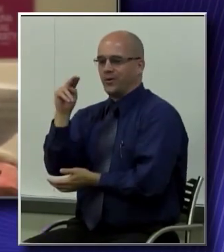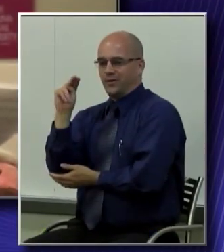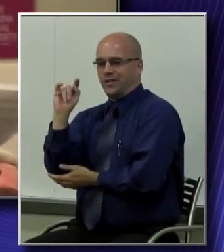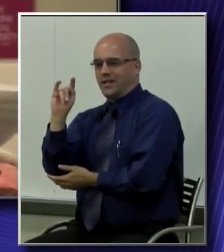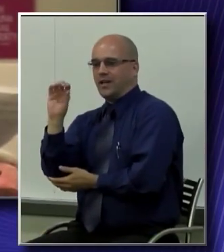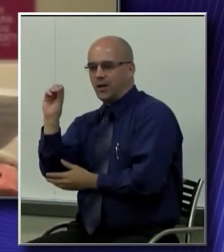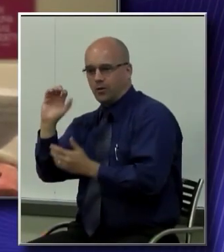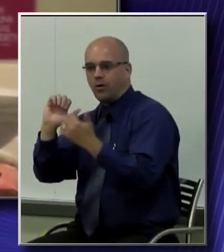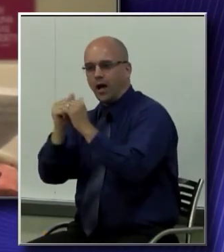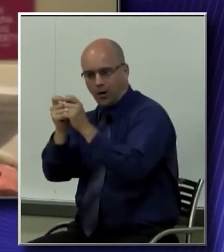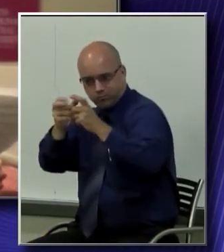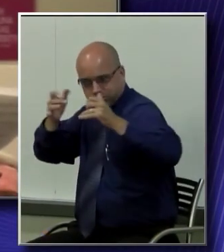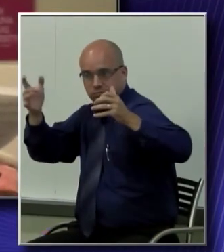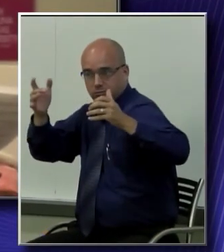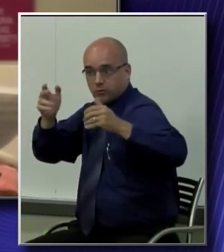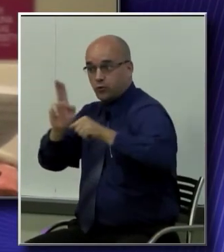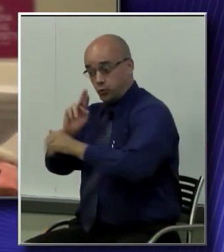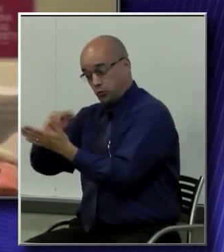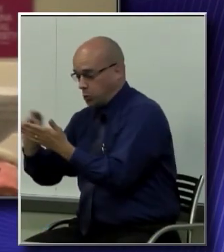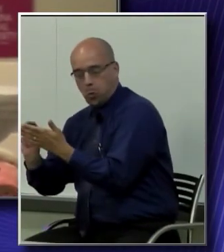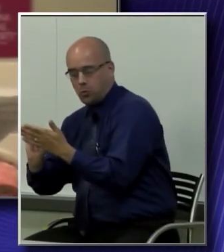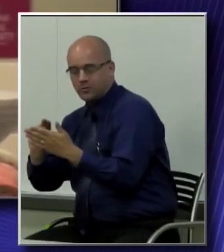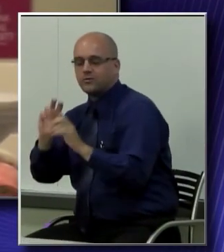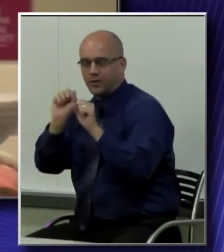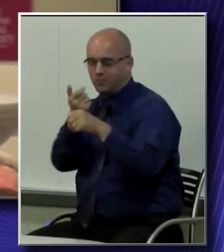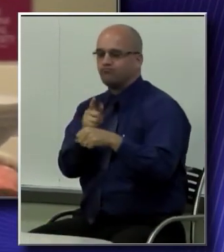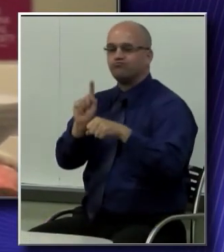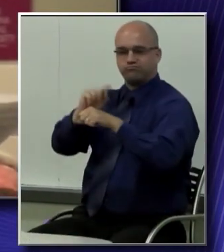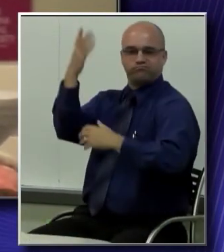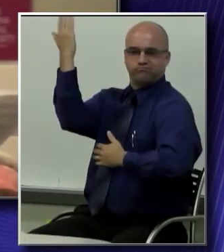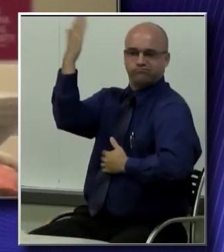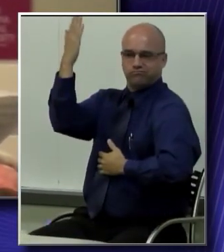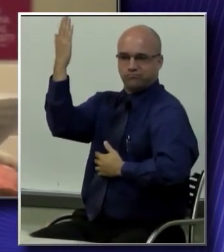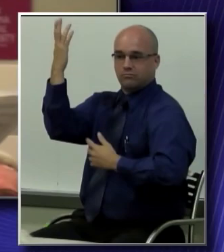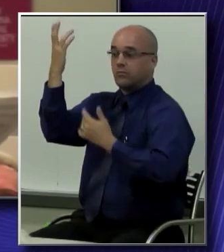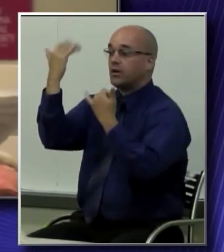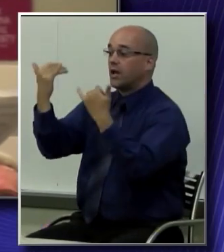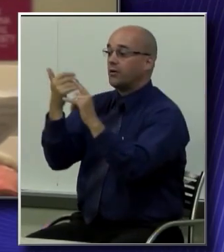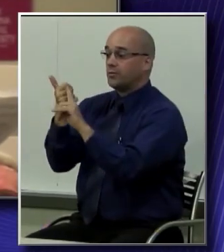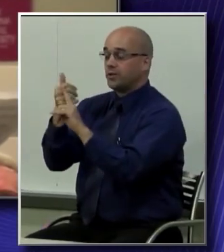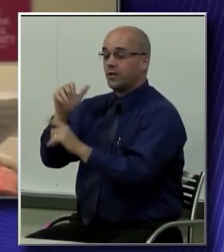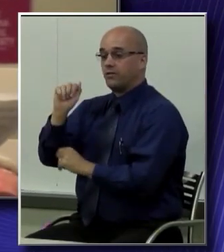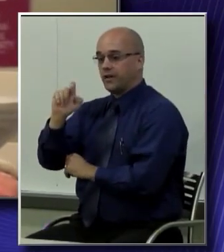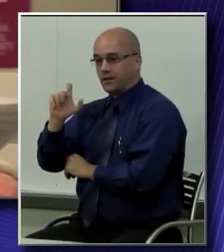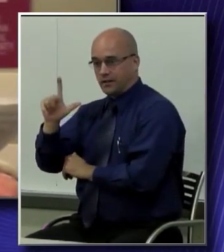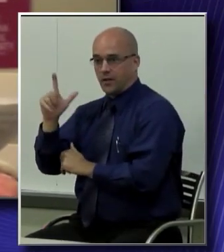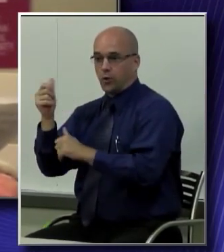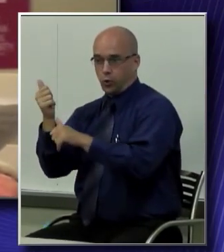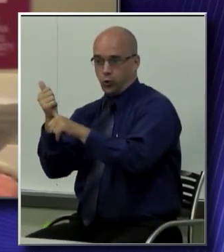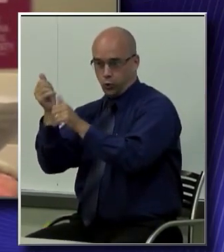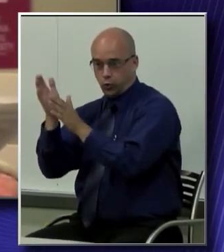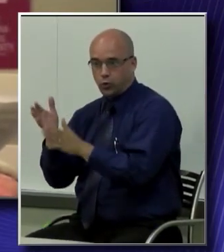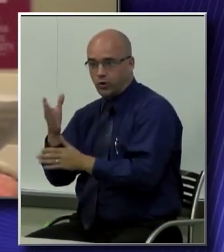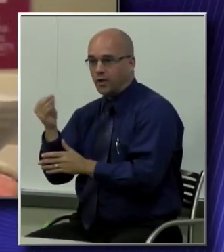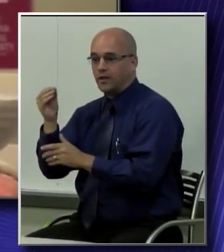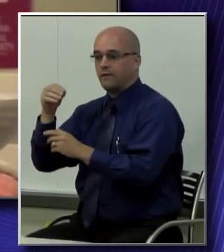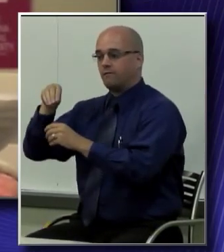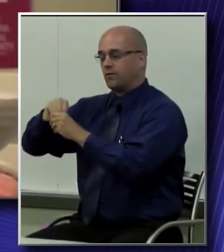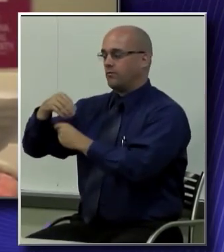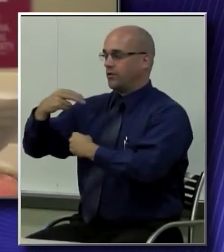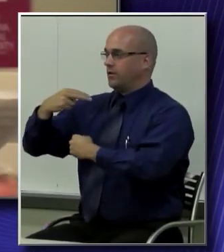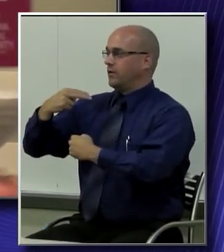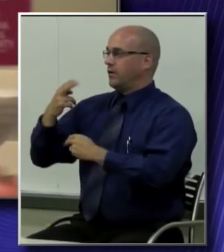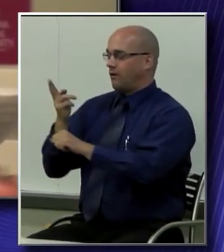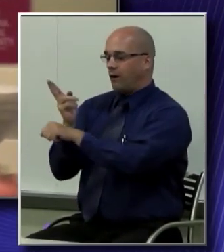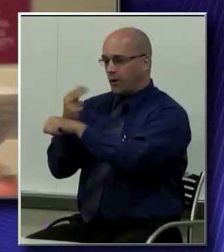and volunteering as an ESL tutor and hospital volunteer. And while he can speak eloquently on multiple subjects and